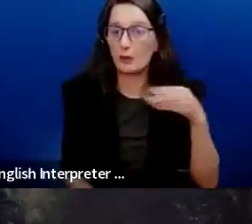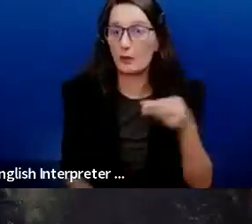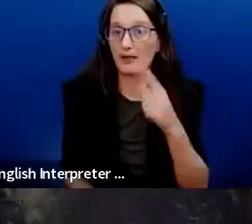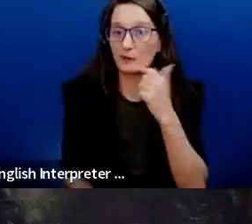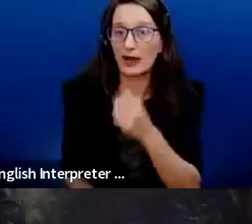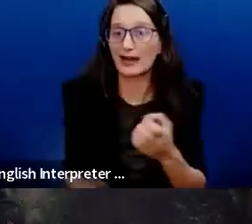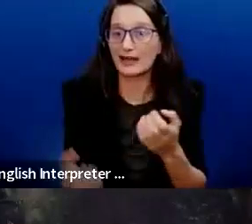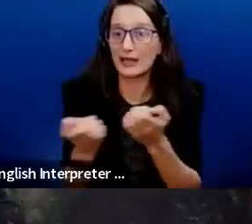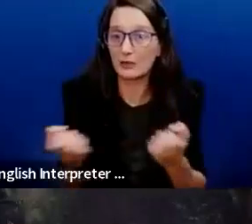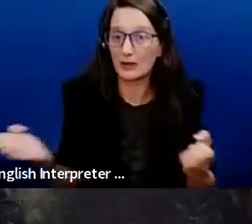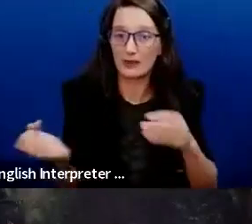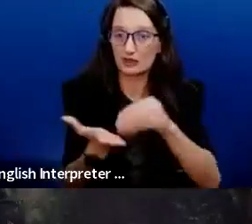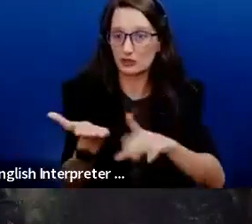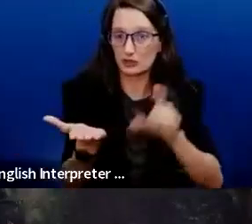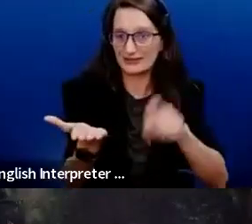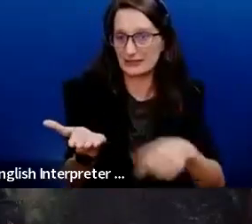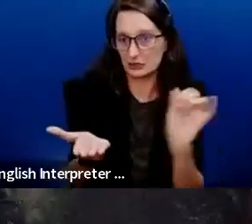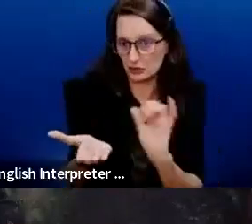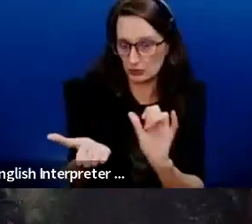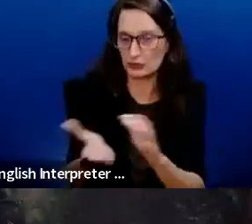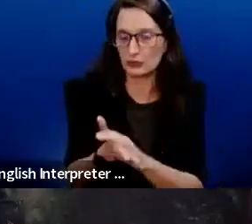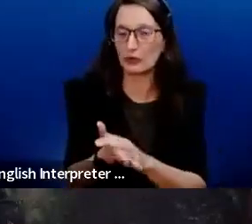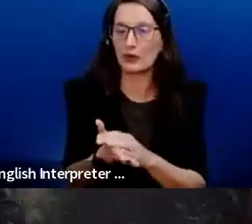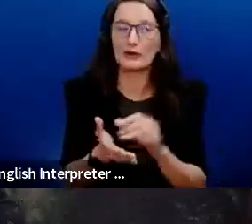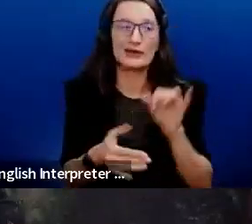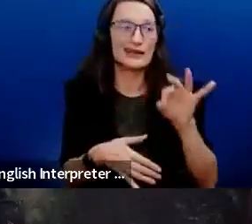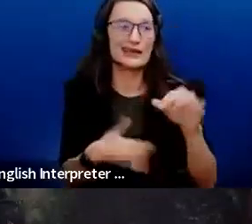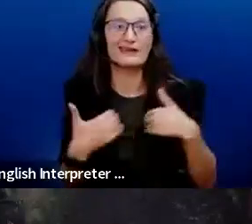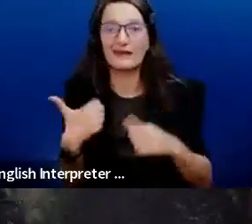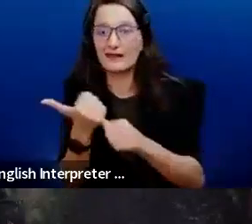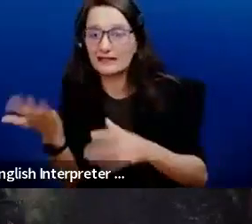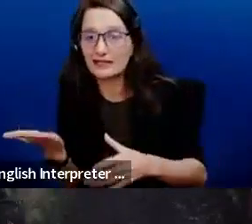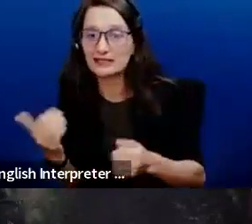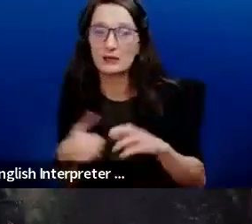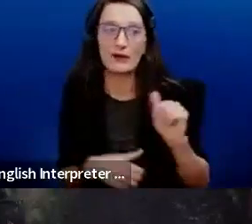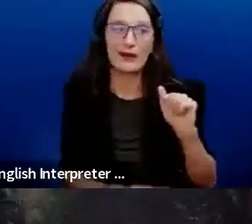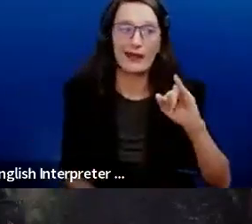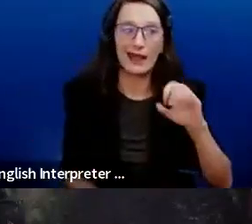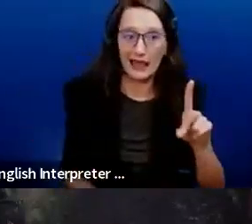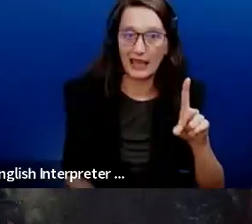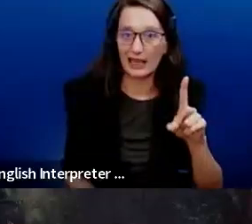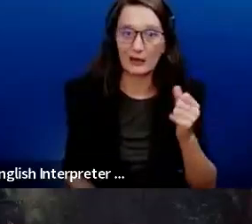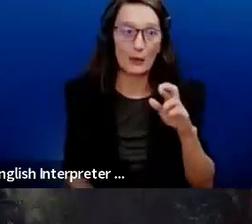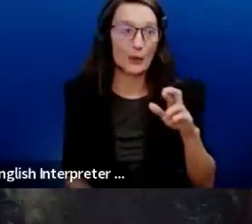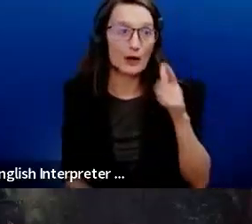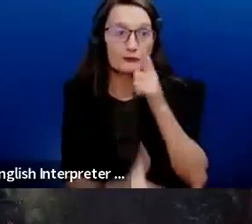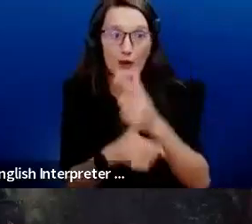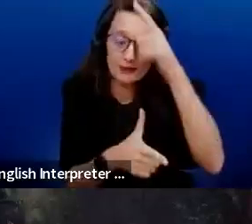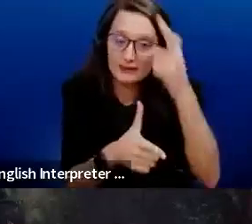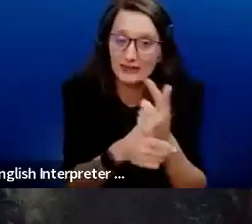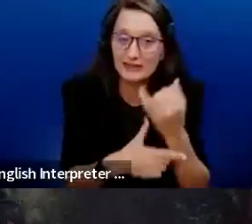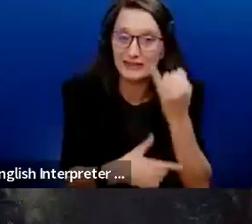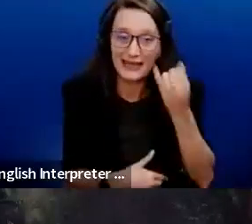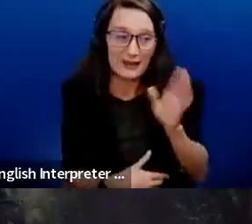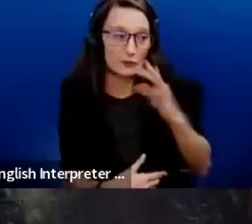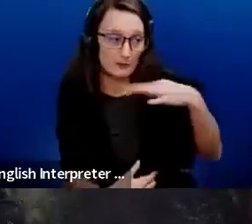great. And that goes along with if a student has an assistant or an aide with them, you know, or even a sibling. If it's going to benefit that student,